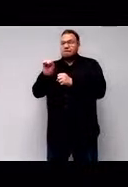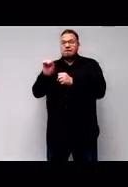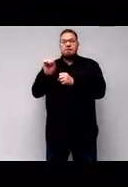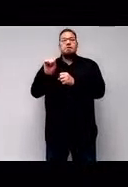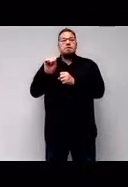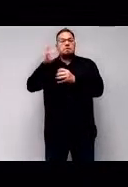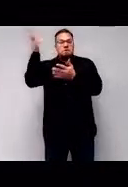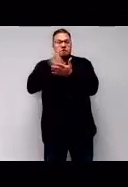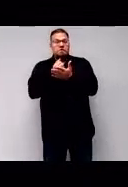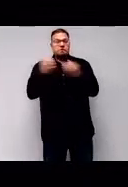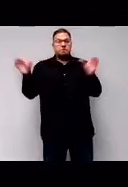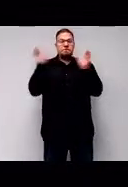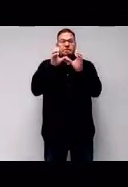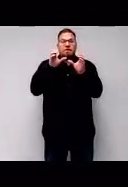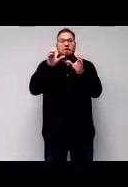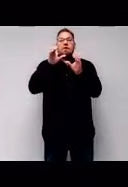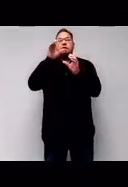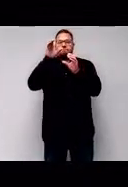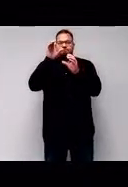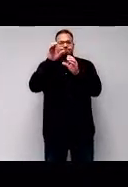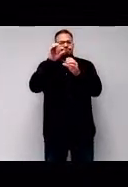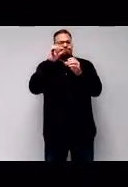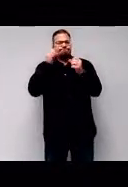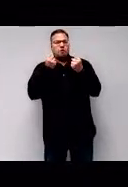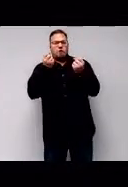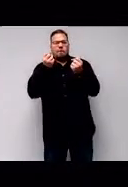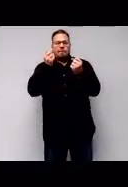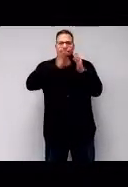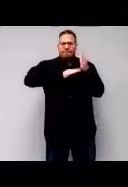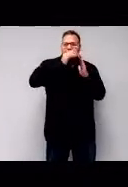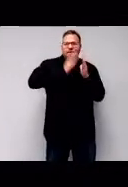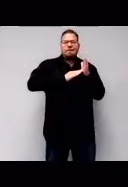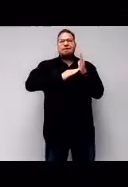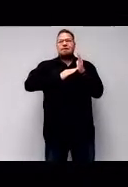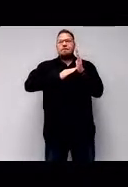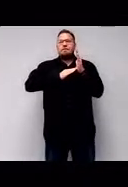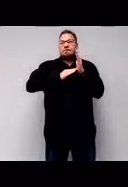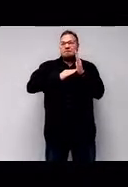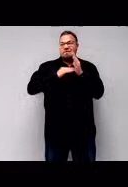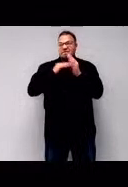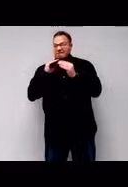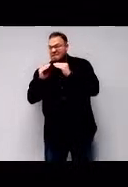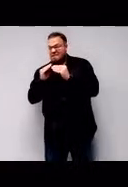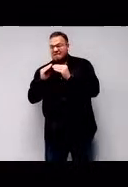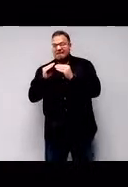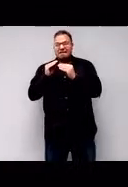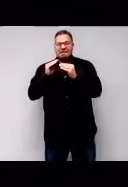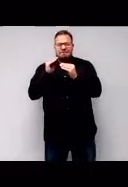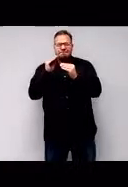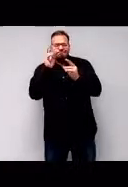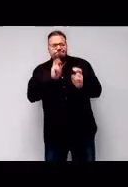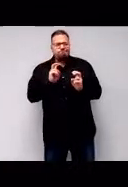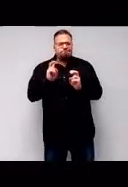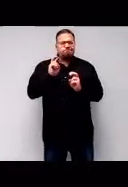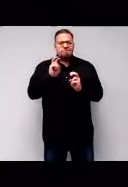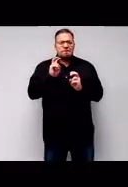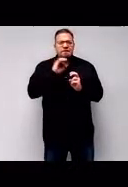certifications in auto detailing, body tech, auto estimating, and automotive painting.